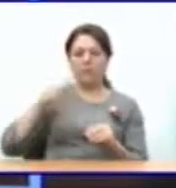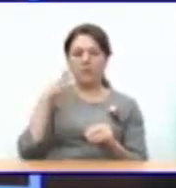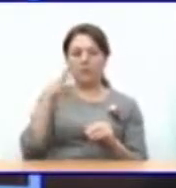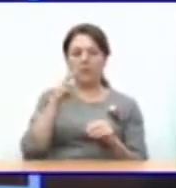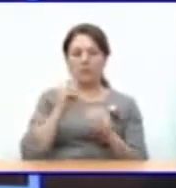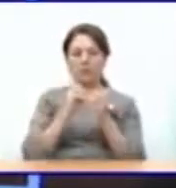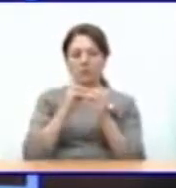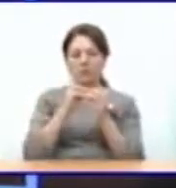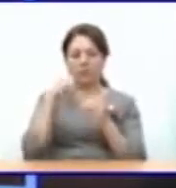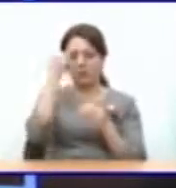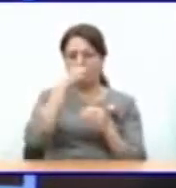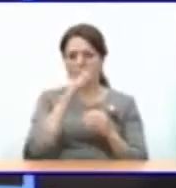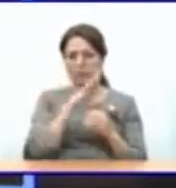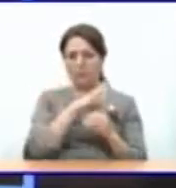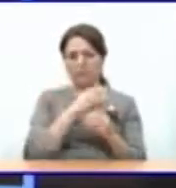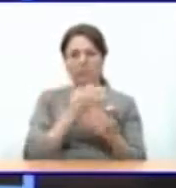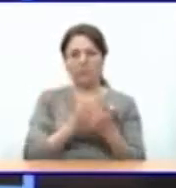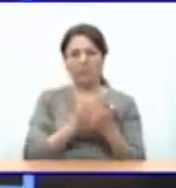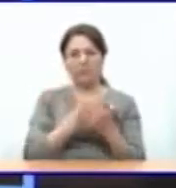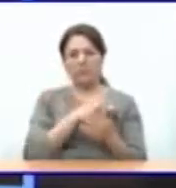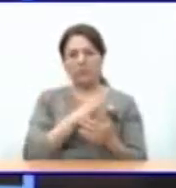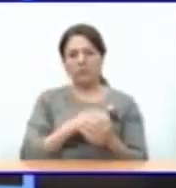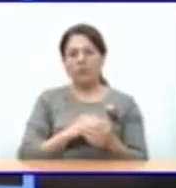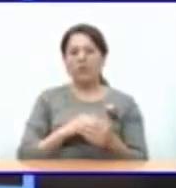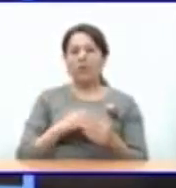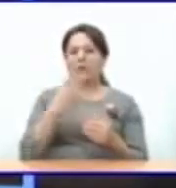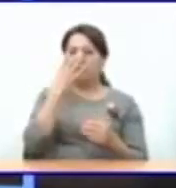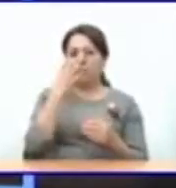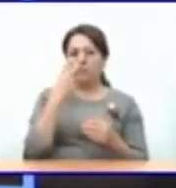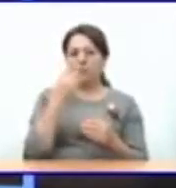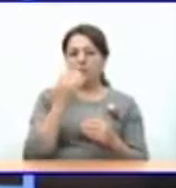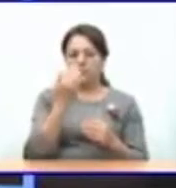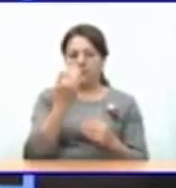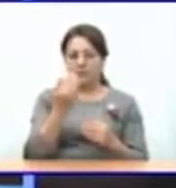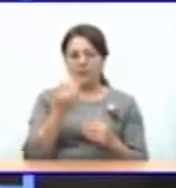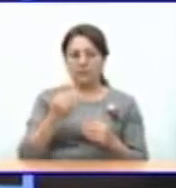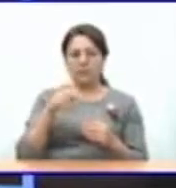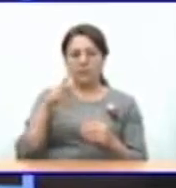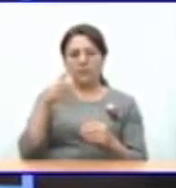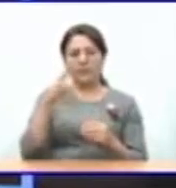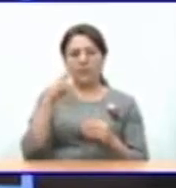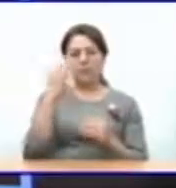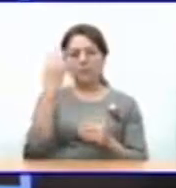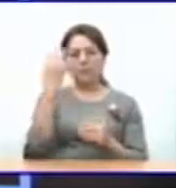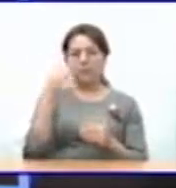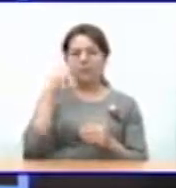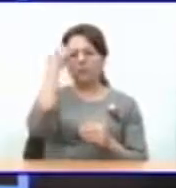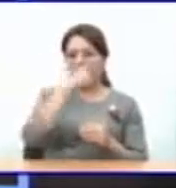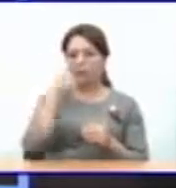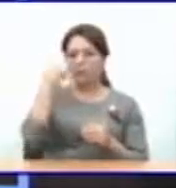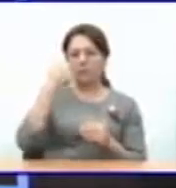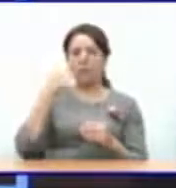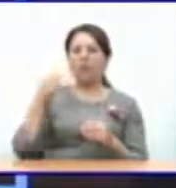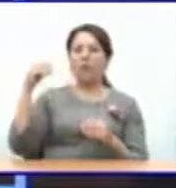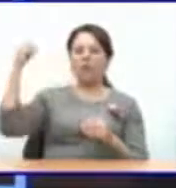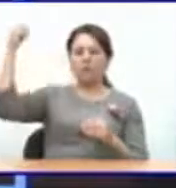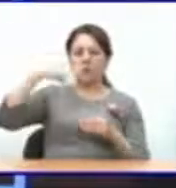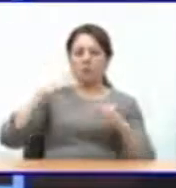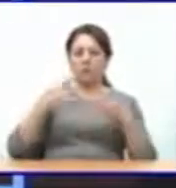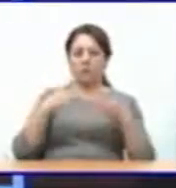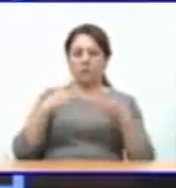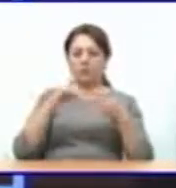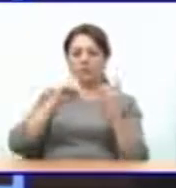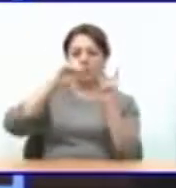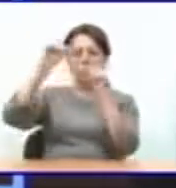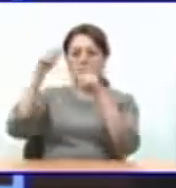sodir bo'lishi o'sha paytda taxmin qilingan. Rasmda siz 2004-yildagi Veneraning quyosh diski bo'ylab o'tishini tasvirini